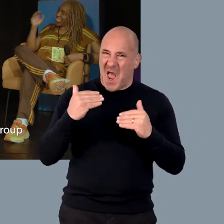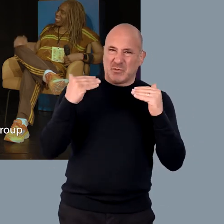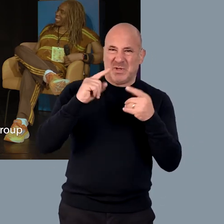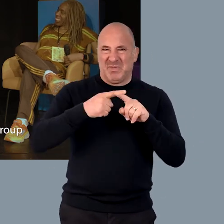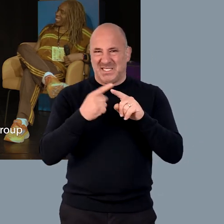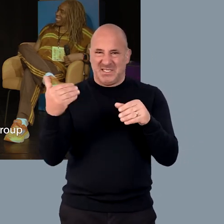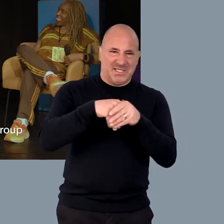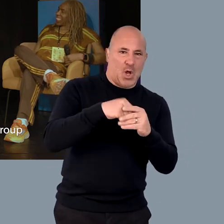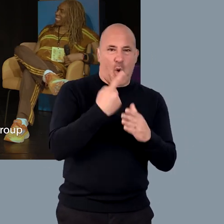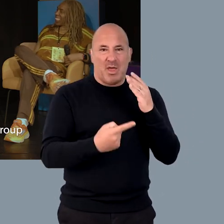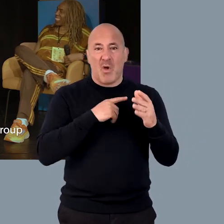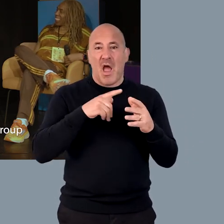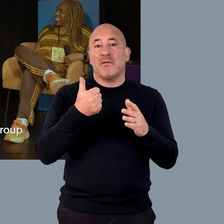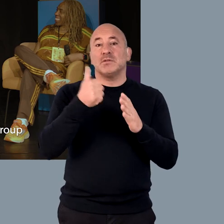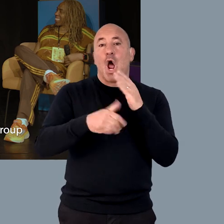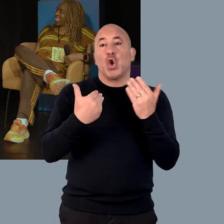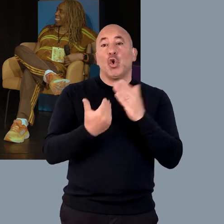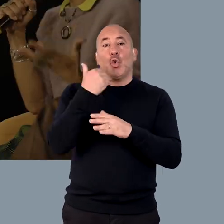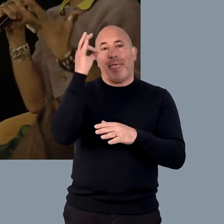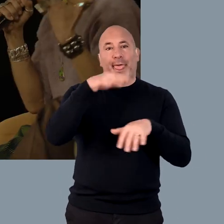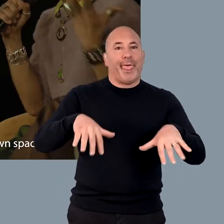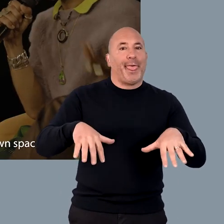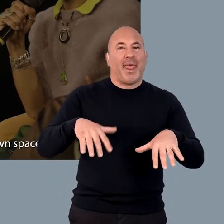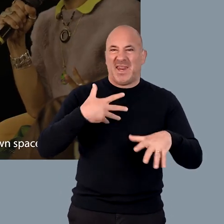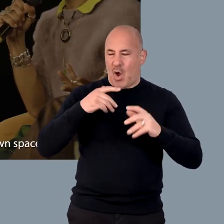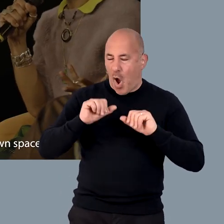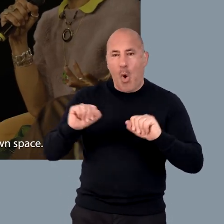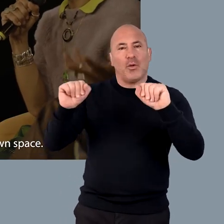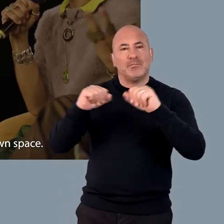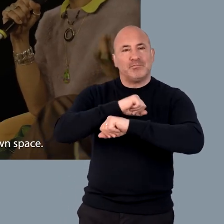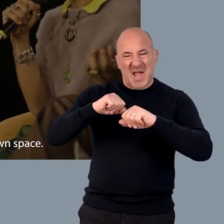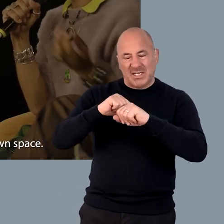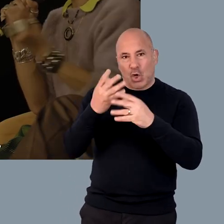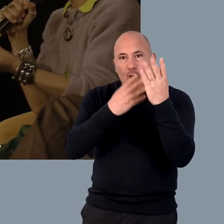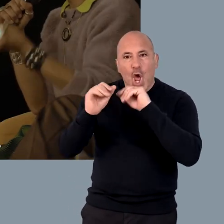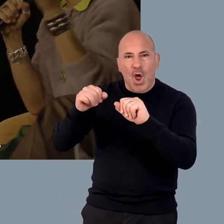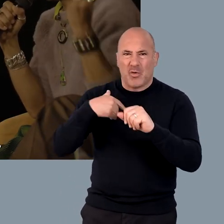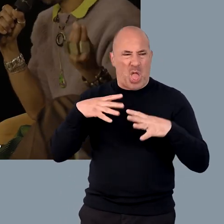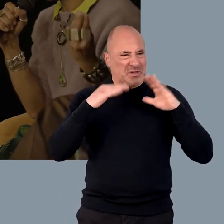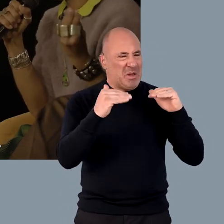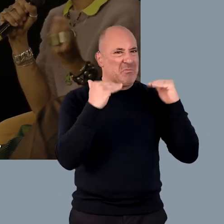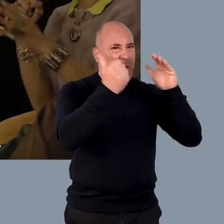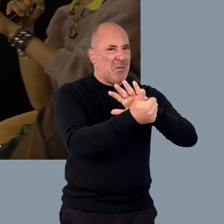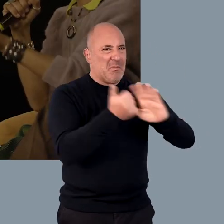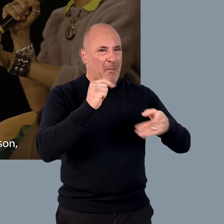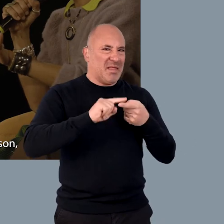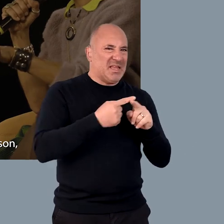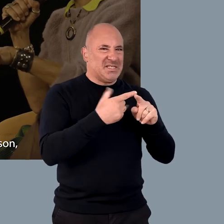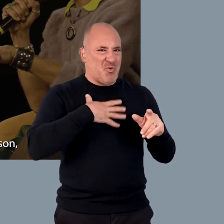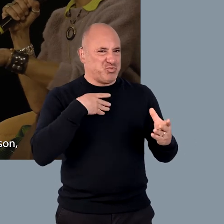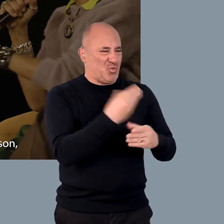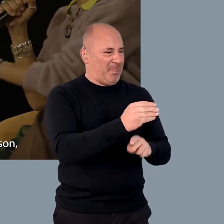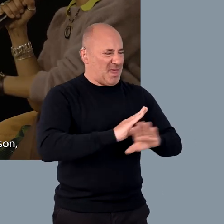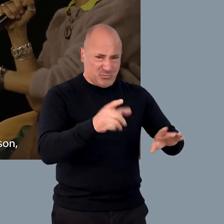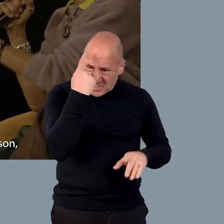extreme knitters to be in that group because if I've got beginners Beginners need their own opportunity. They're in space. I want to be just with extreme knitters people